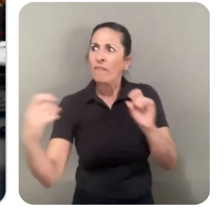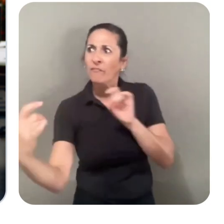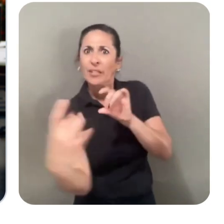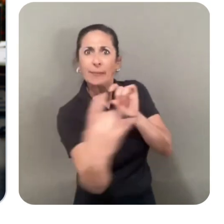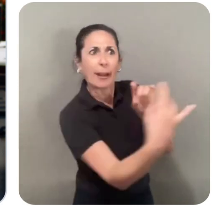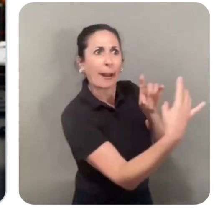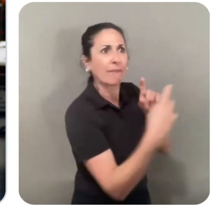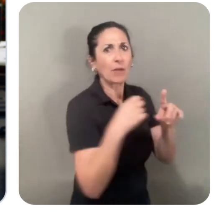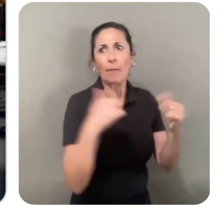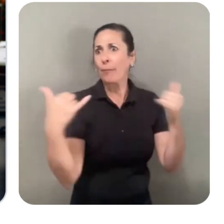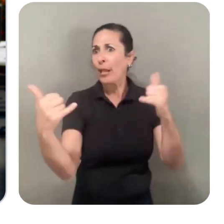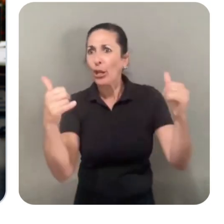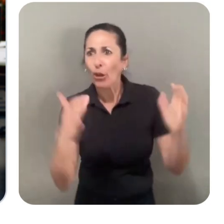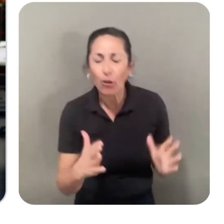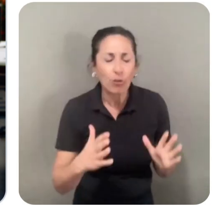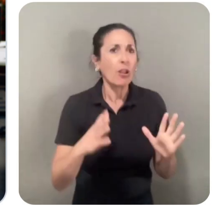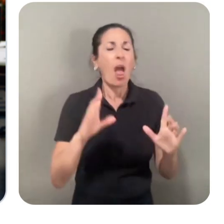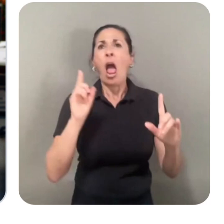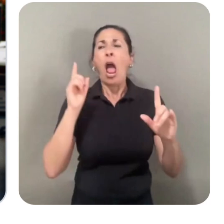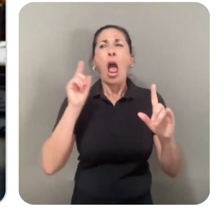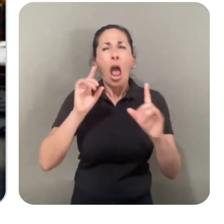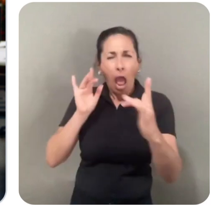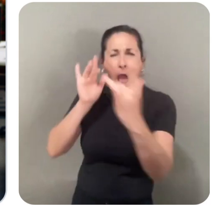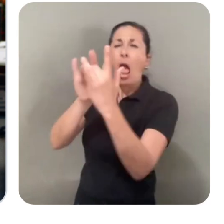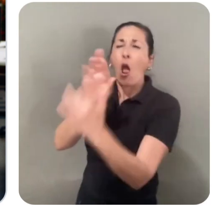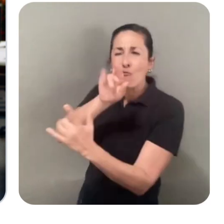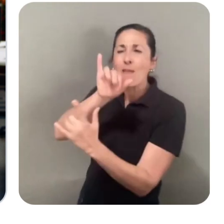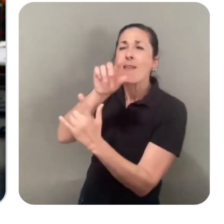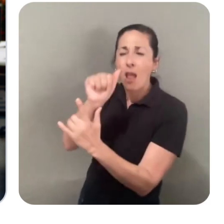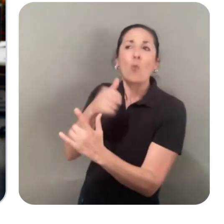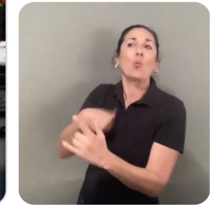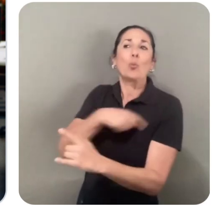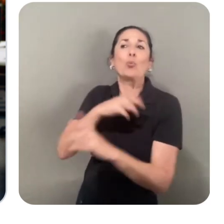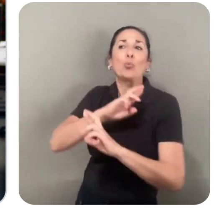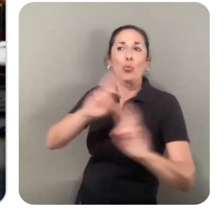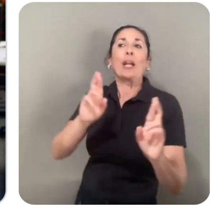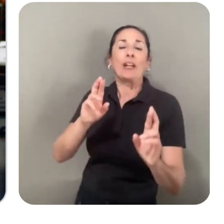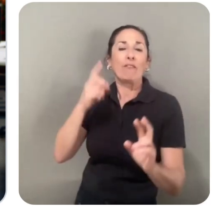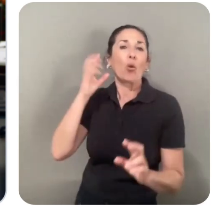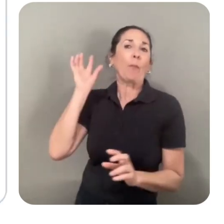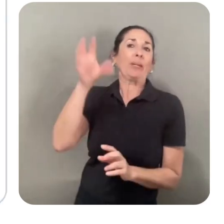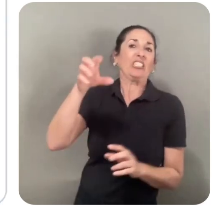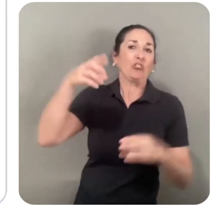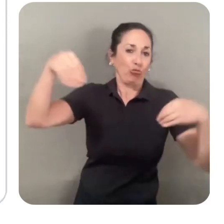our players, before reaching out to Rita and telling her we were ready to make our store pitch.